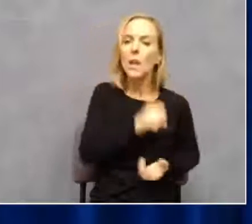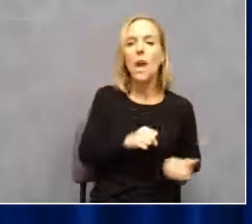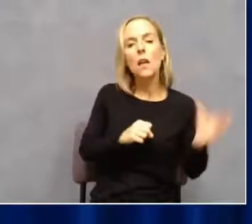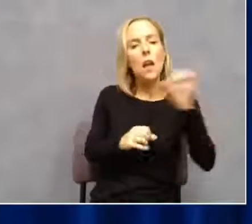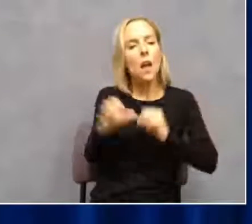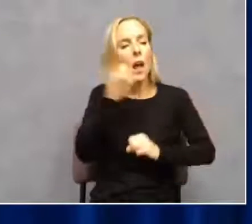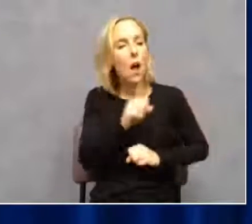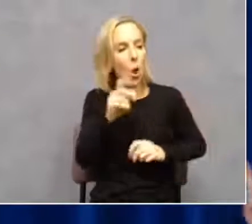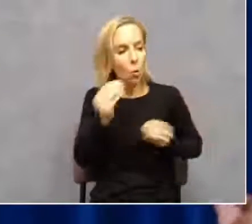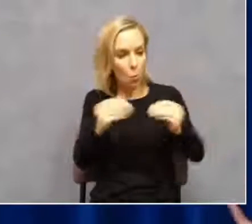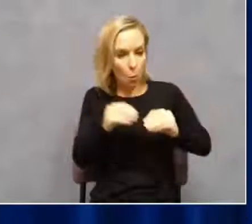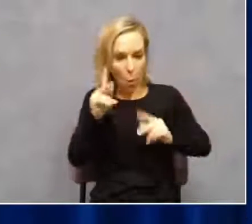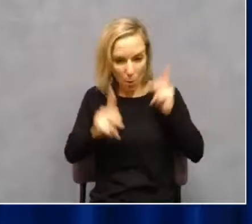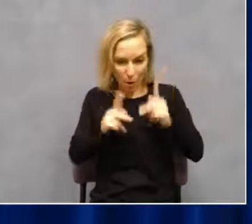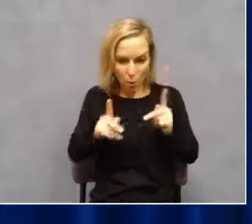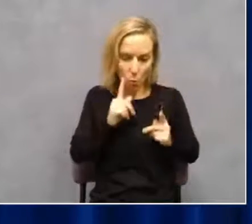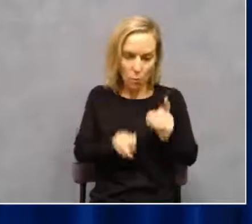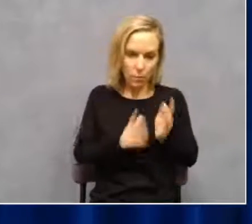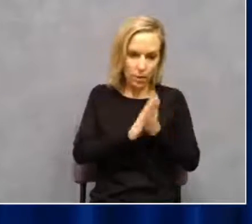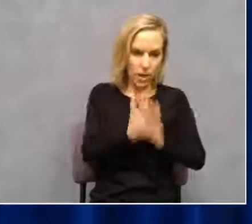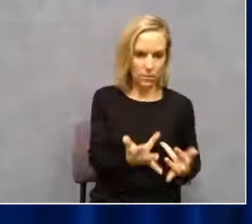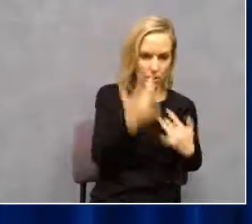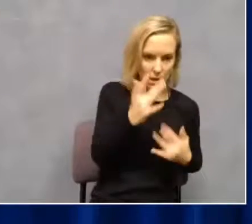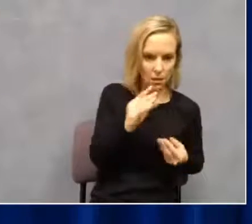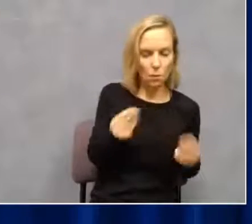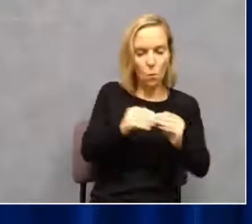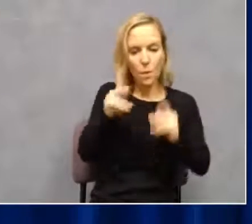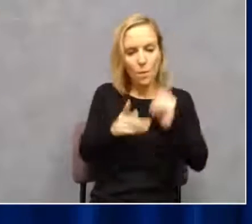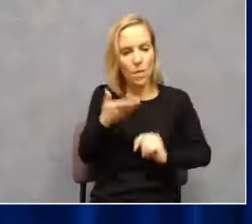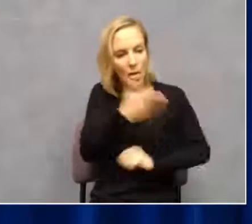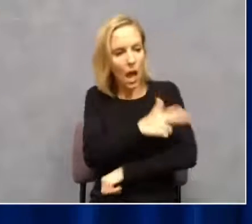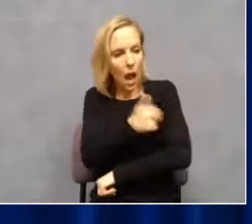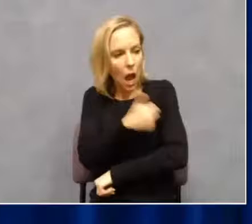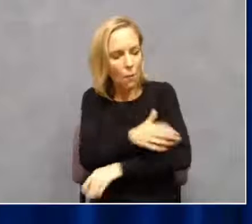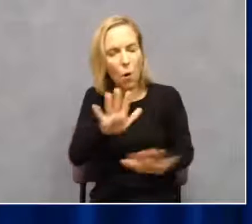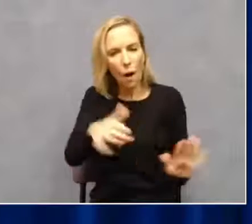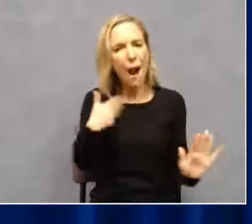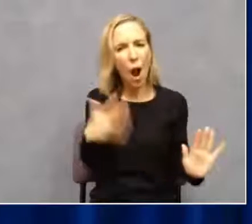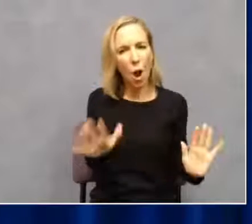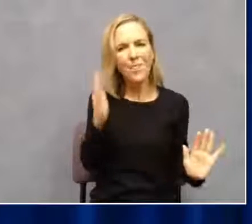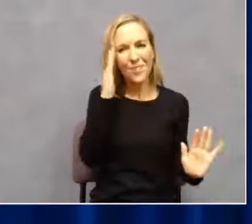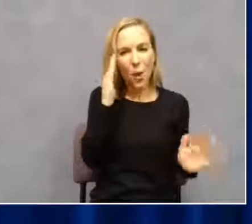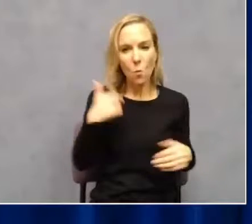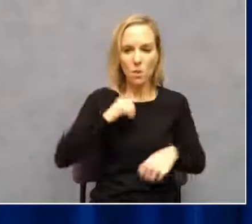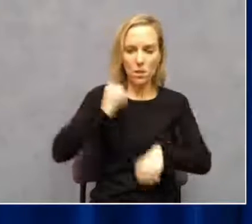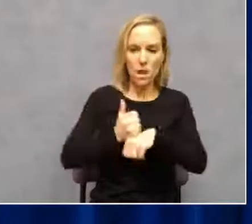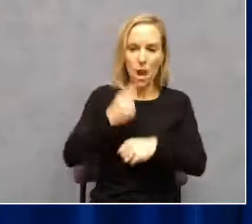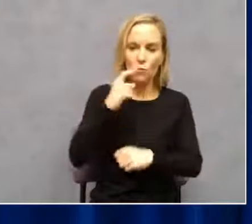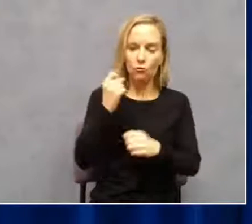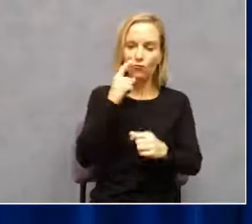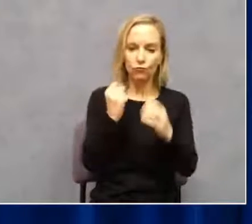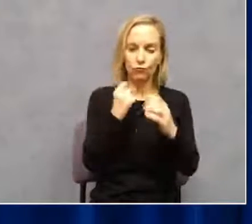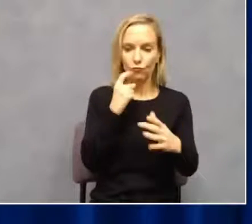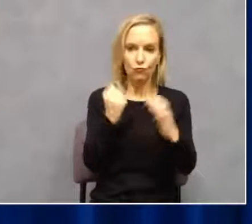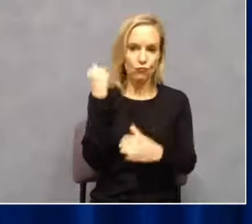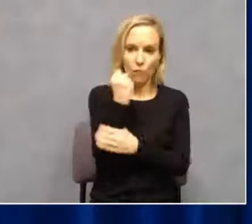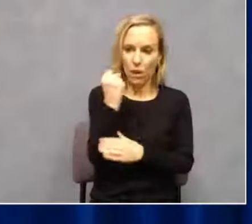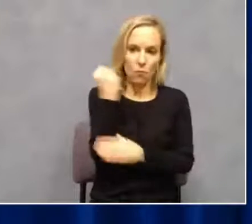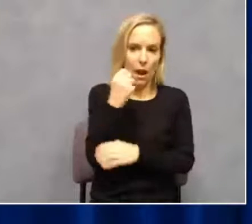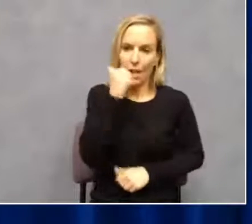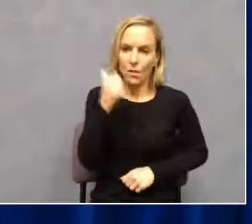I know it will happen. It's happening right now. We're setting records day after day in Kentucky, and what happens is 3 to 4 weeks